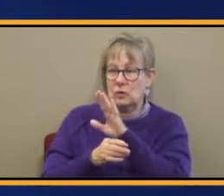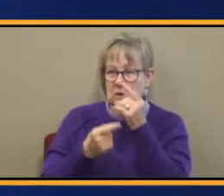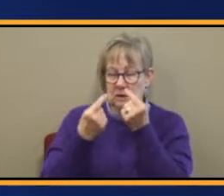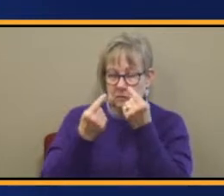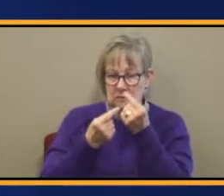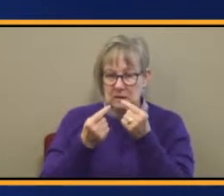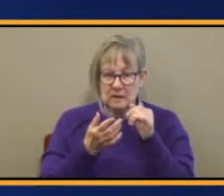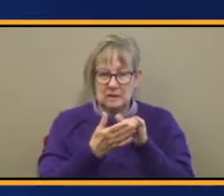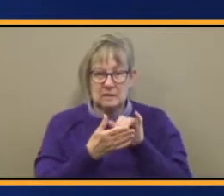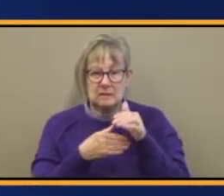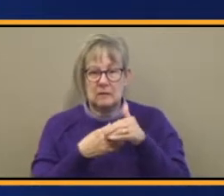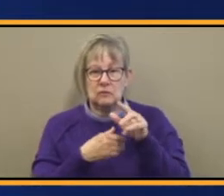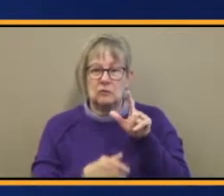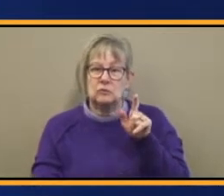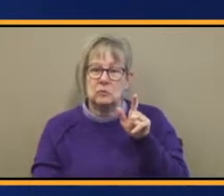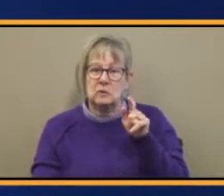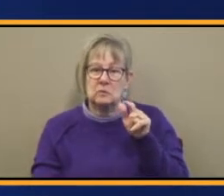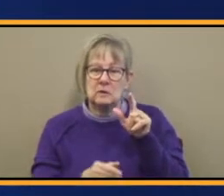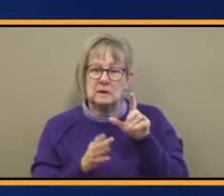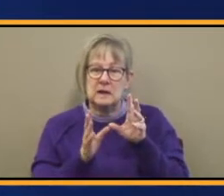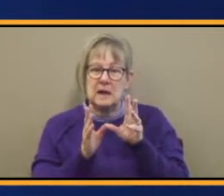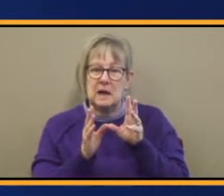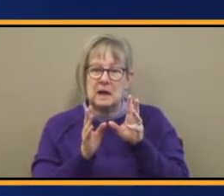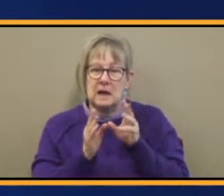after the 21 items in executive session.